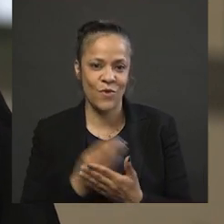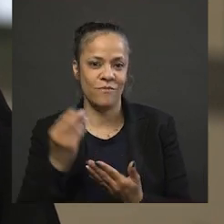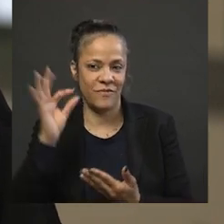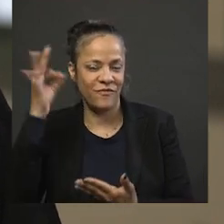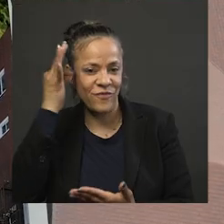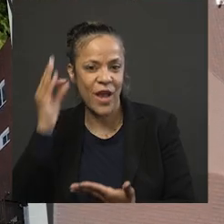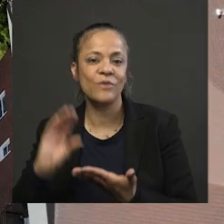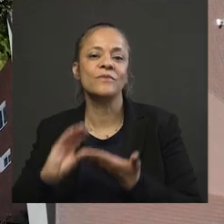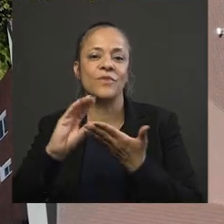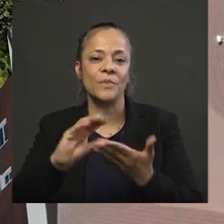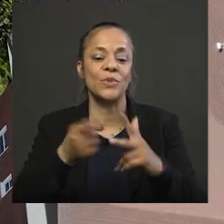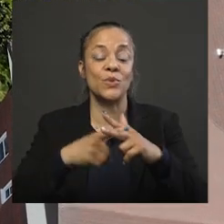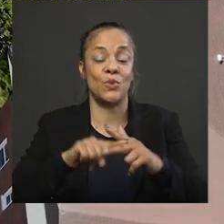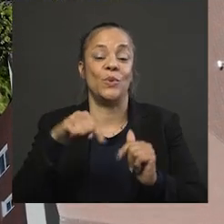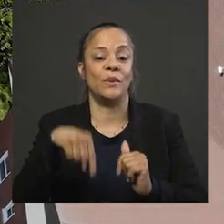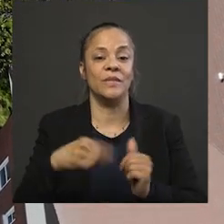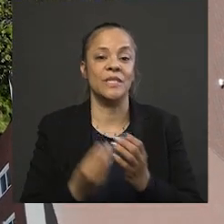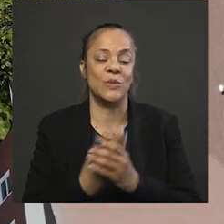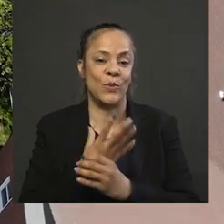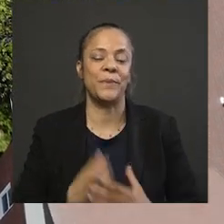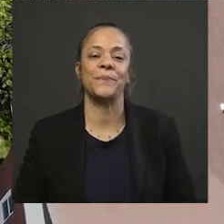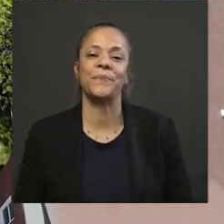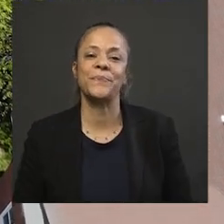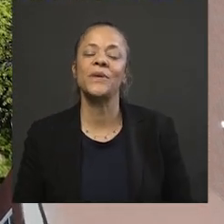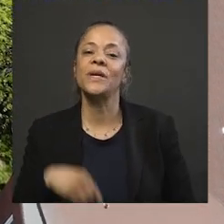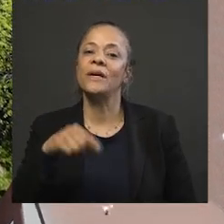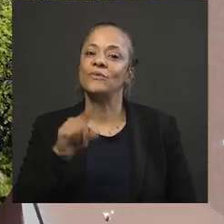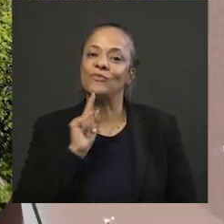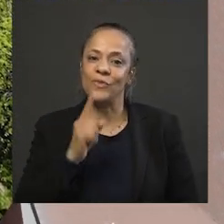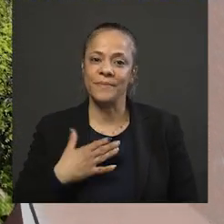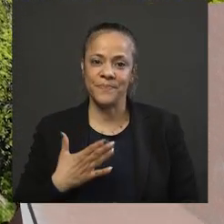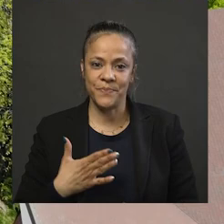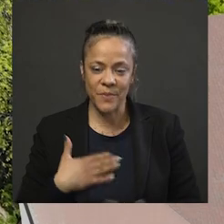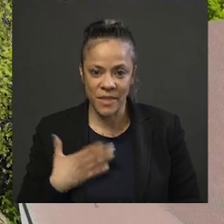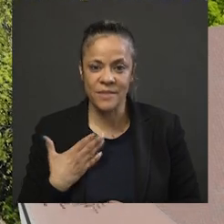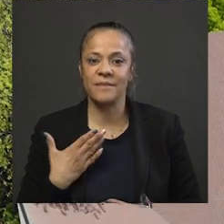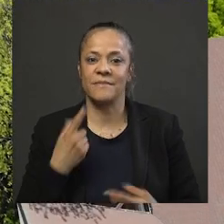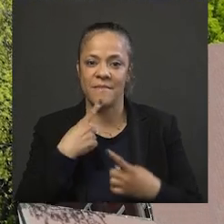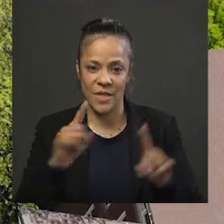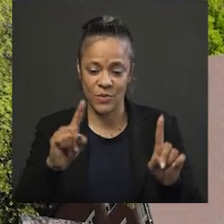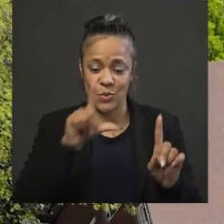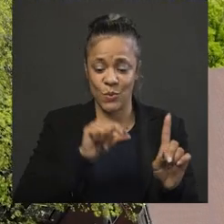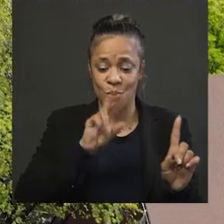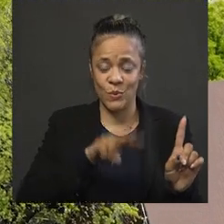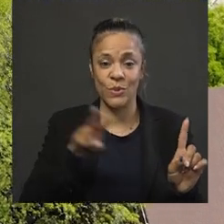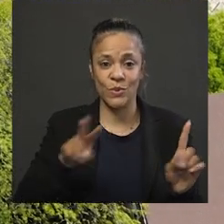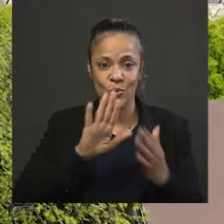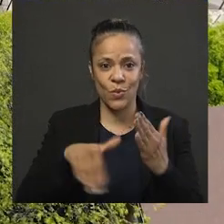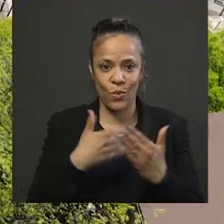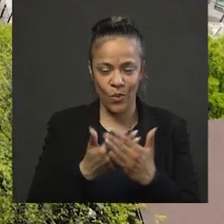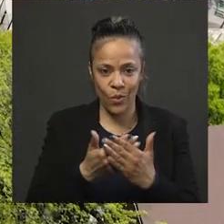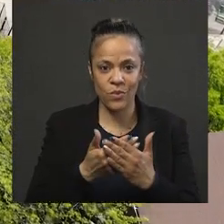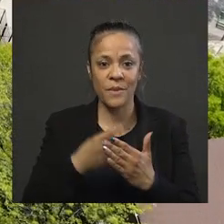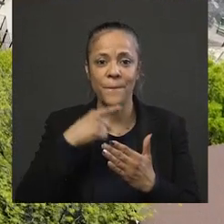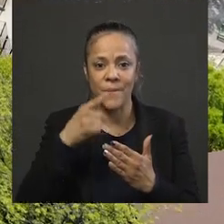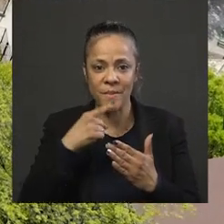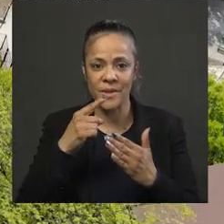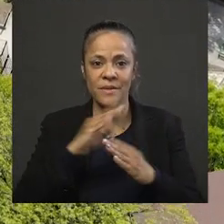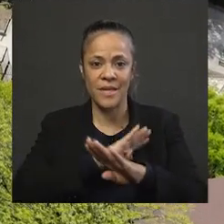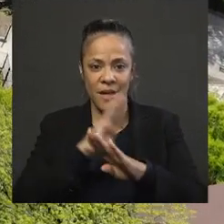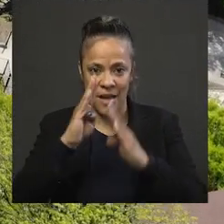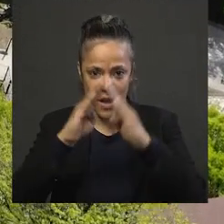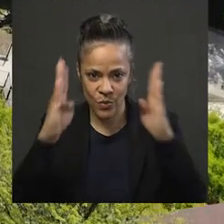Washington starting this spring. We're really pleased to announce that in 2022, all of our public housing sites will